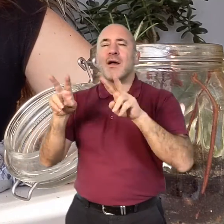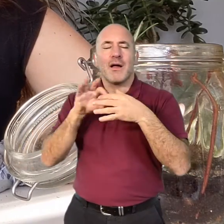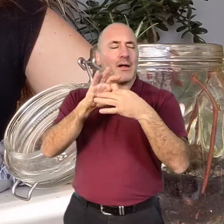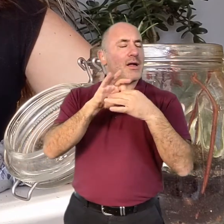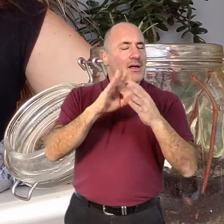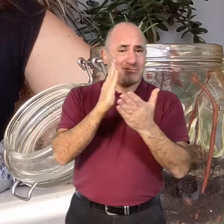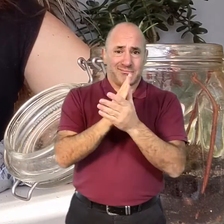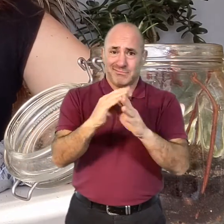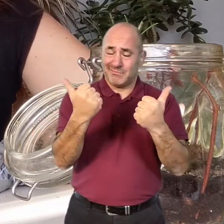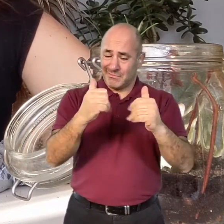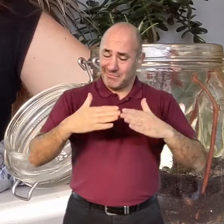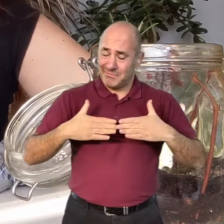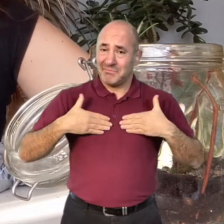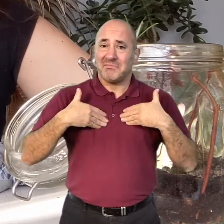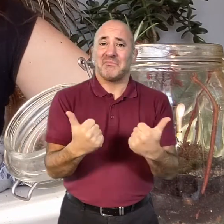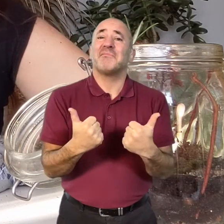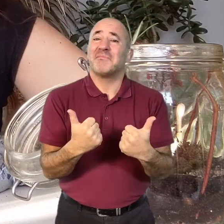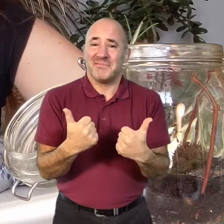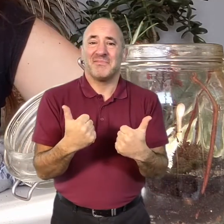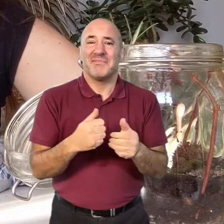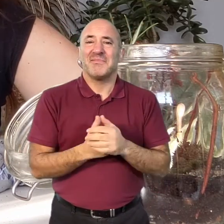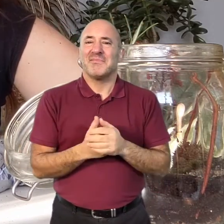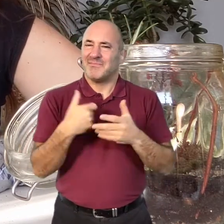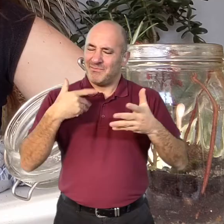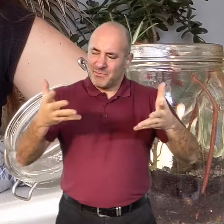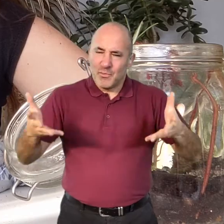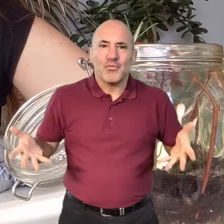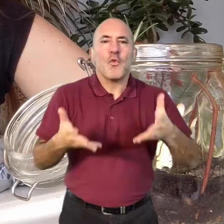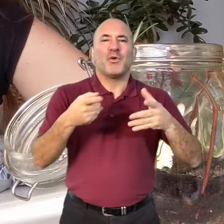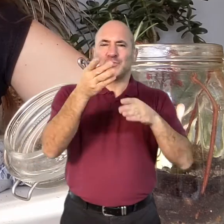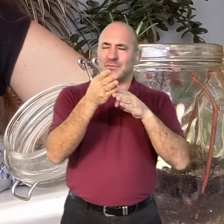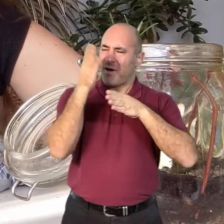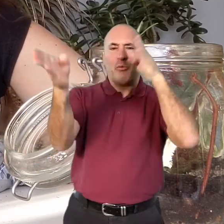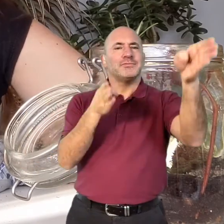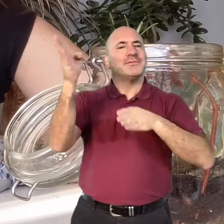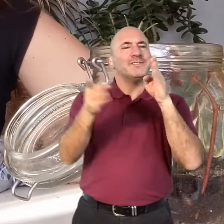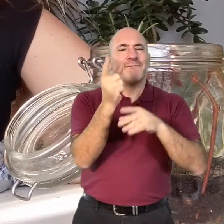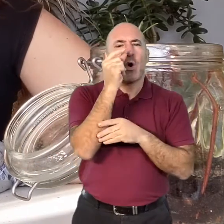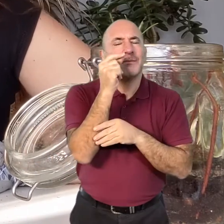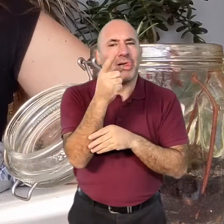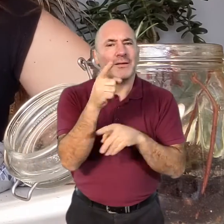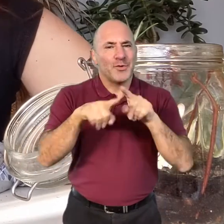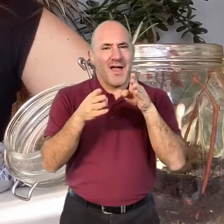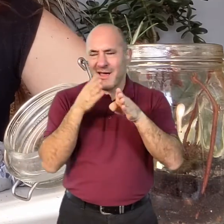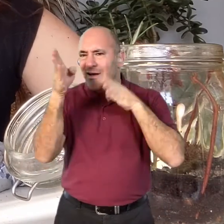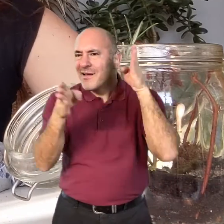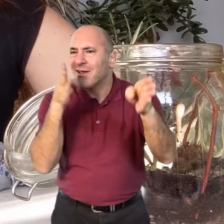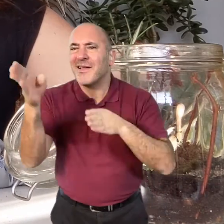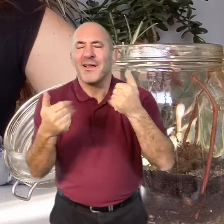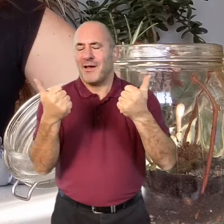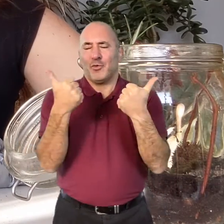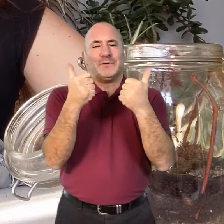that being out in nature or being with nature is really good for your well-being. So I would really encourage